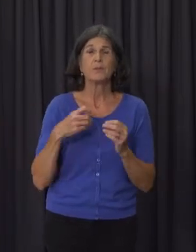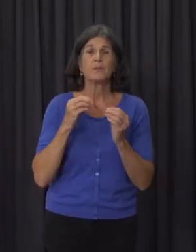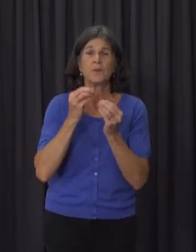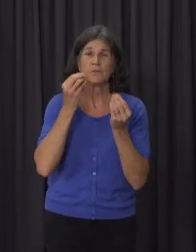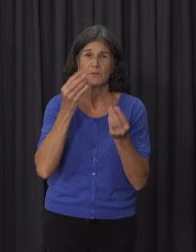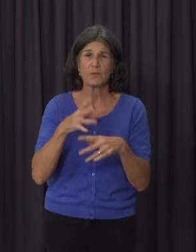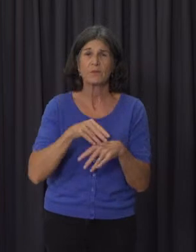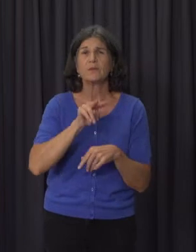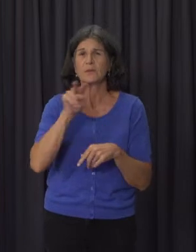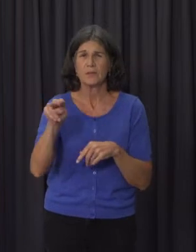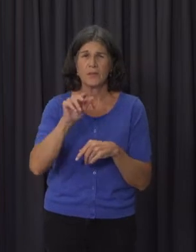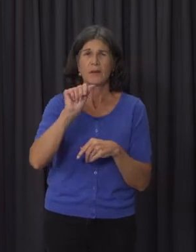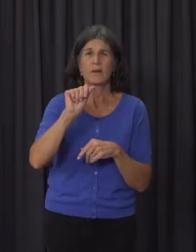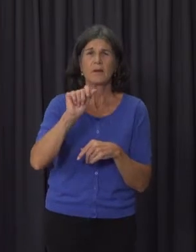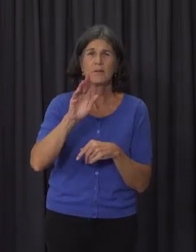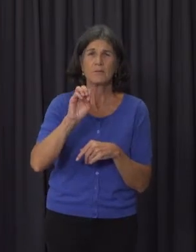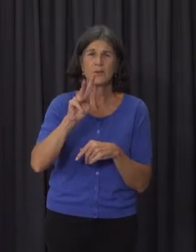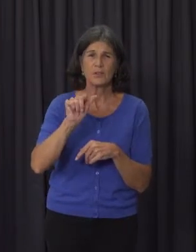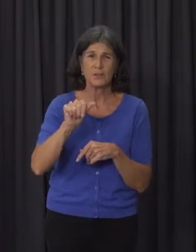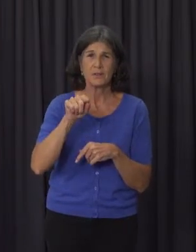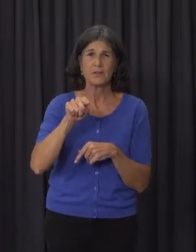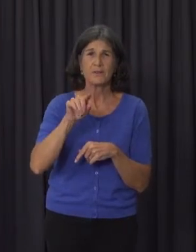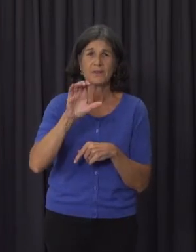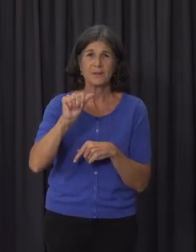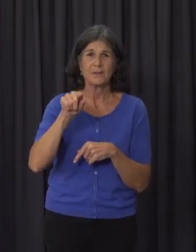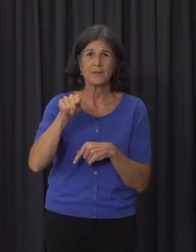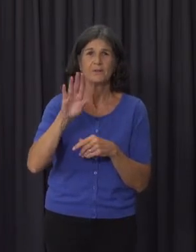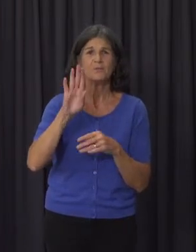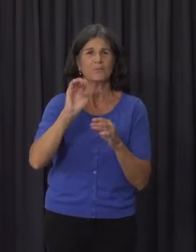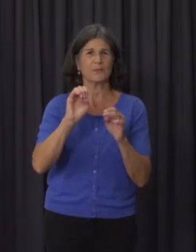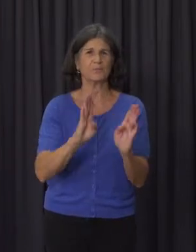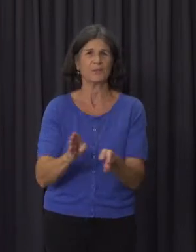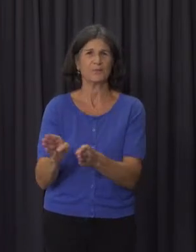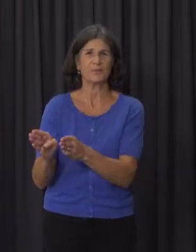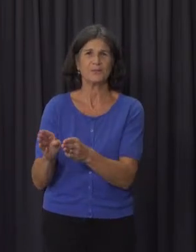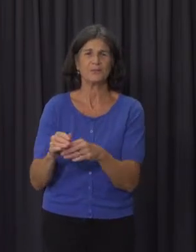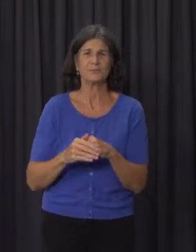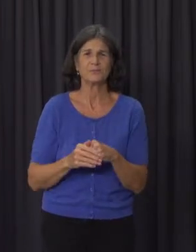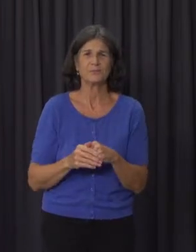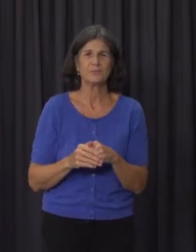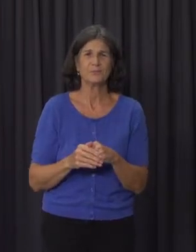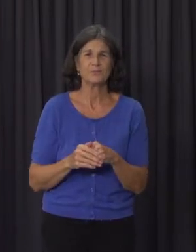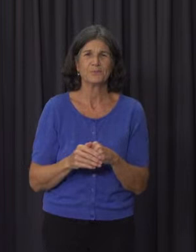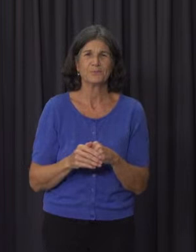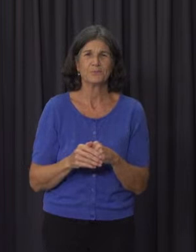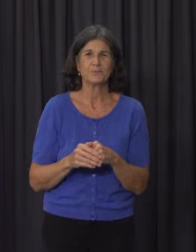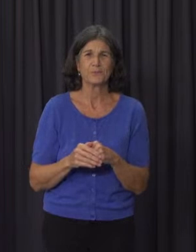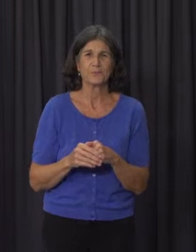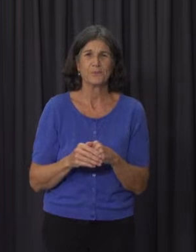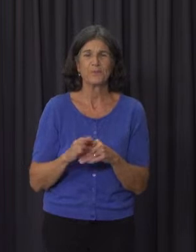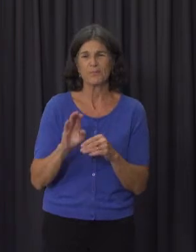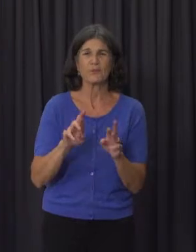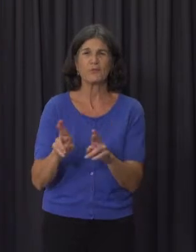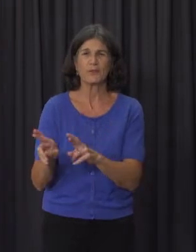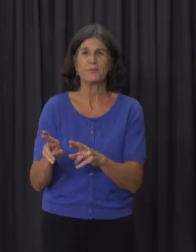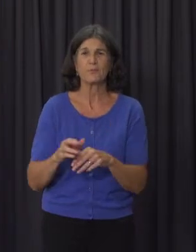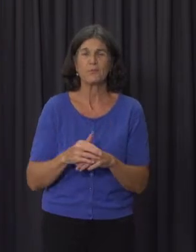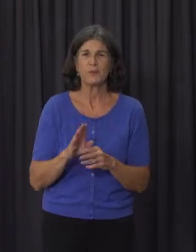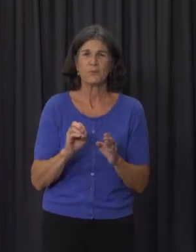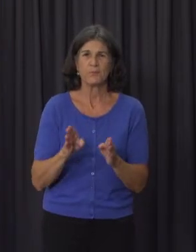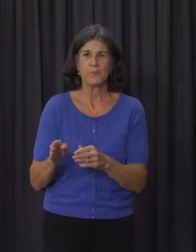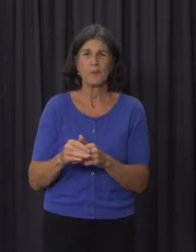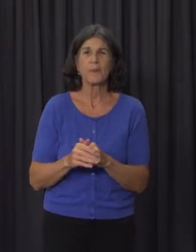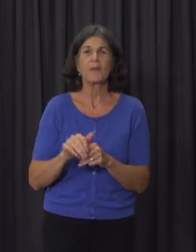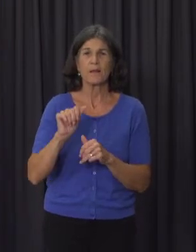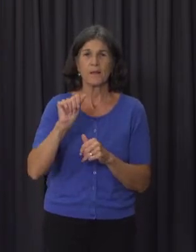alberta.ca/beprepared. You can find Alberta emergency alerts by visiting alberta.ca/emergency.